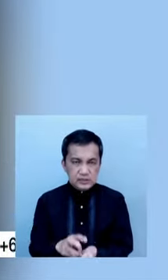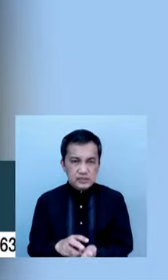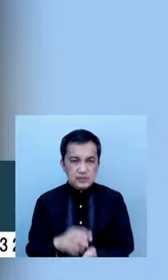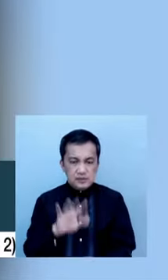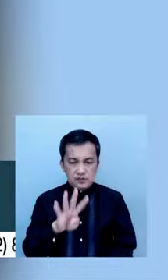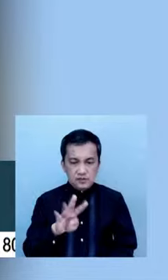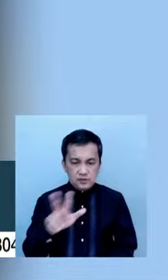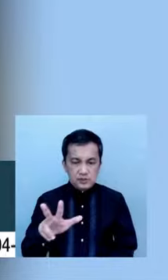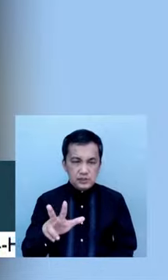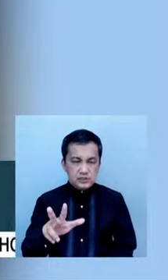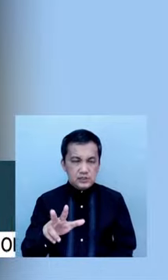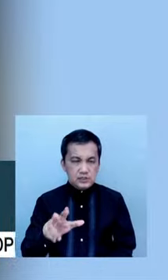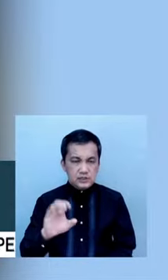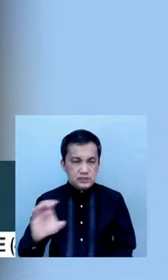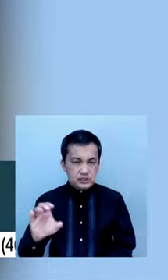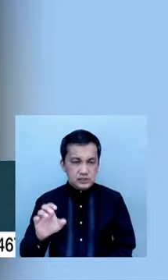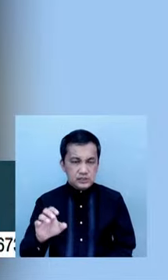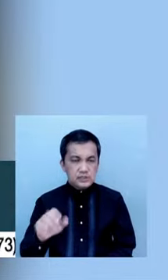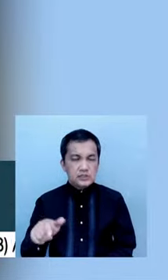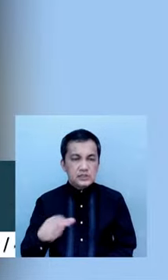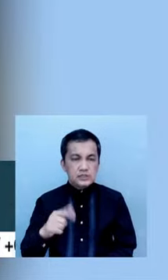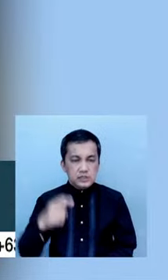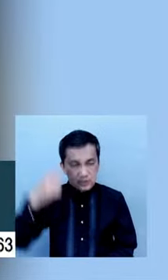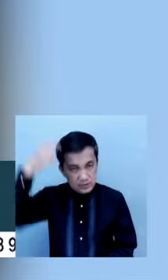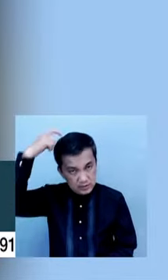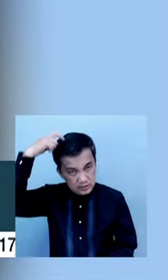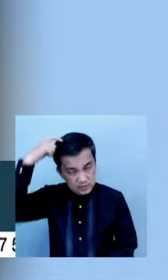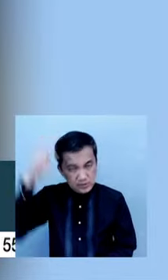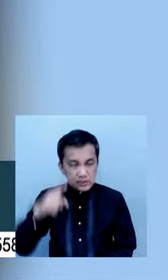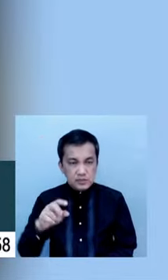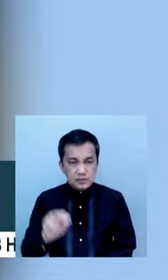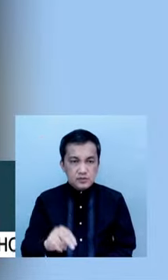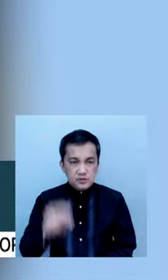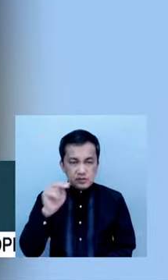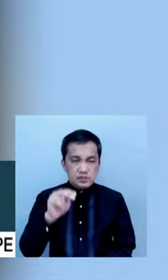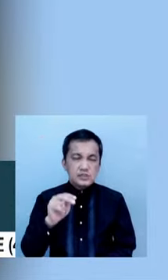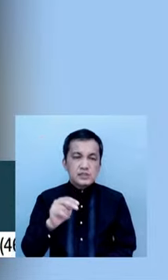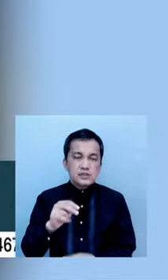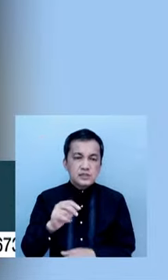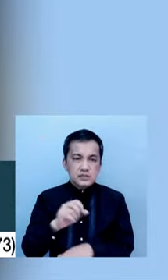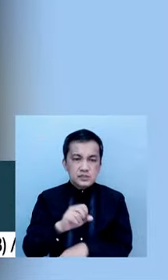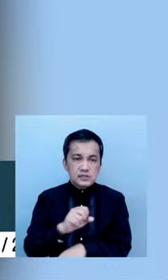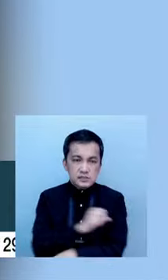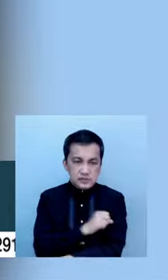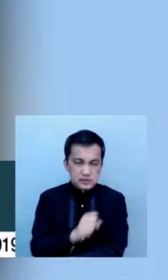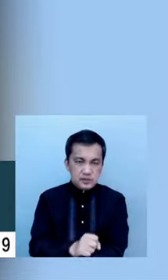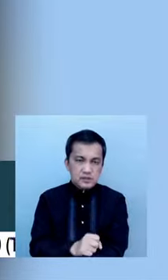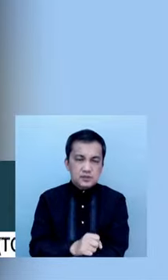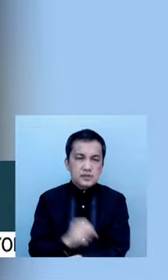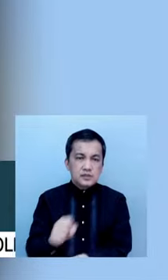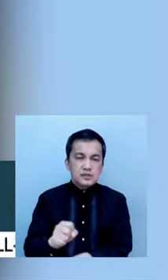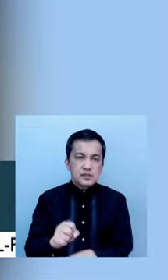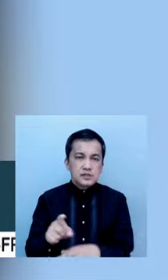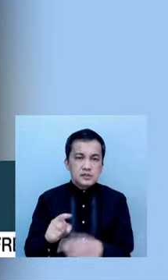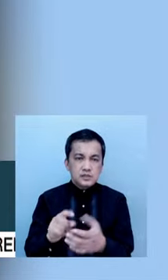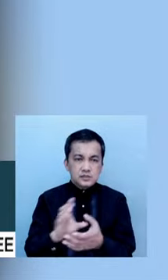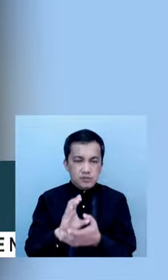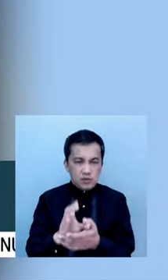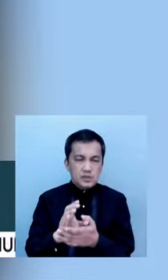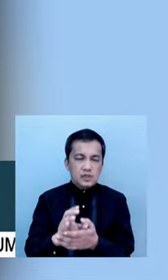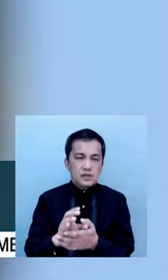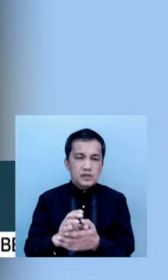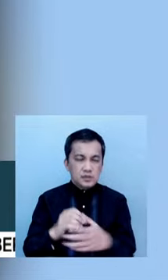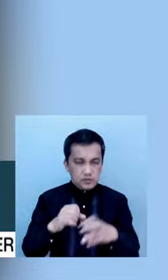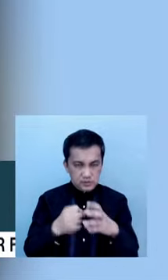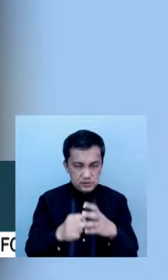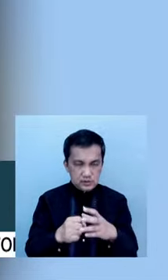degrees Celsius in Apari, Cagayan and Tataraman, Northern Samar, while Pilica Marina Sur and Zamboanga City may experience 42 degrees Celsius.